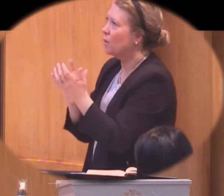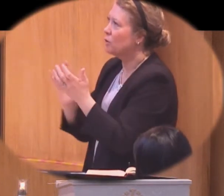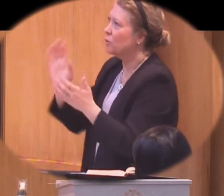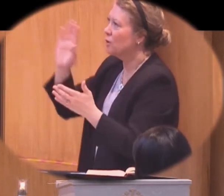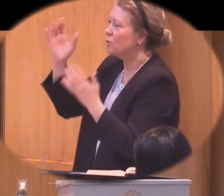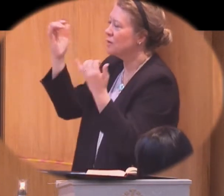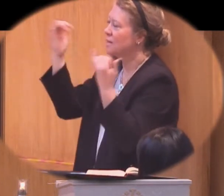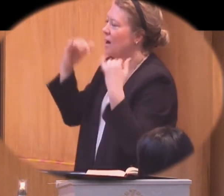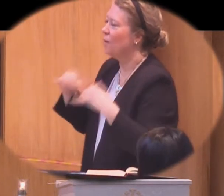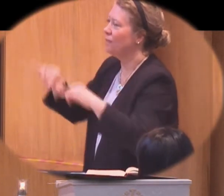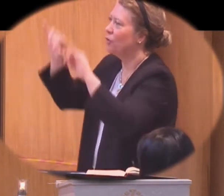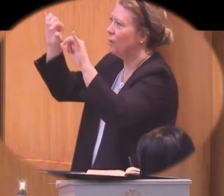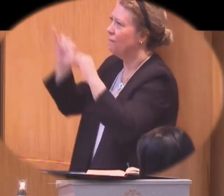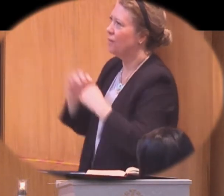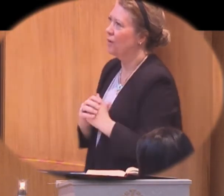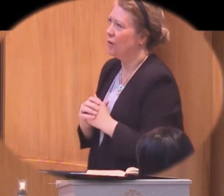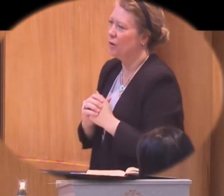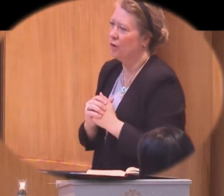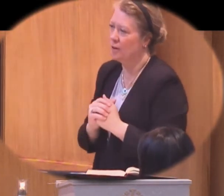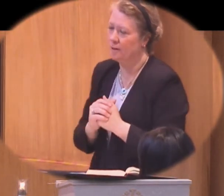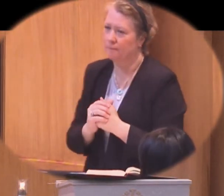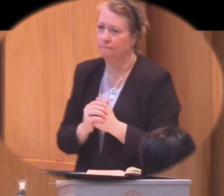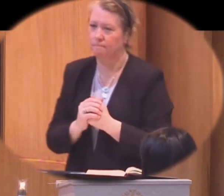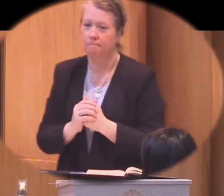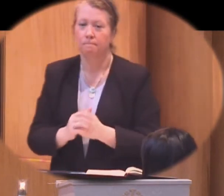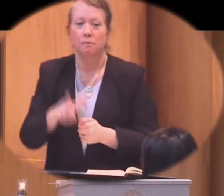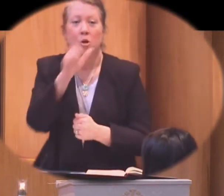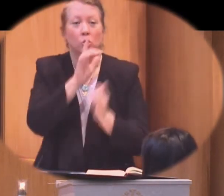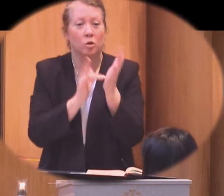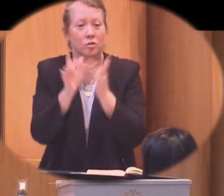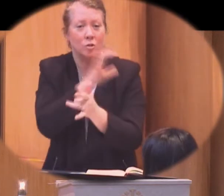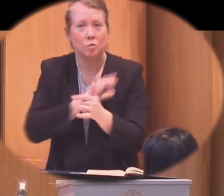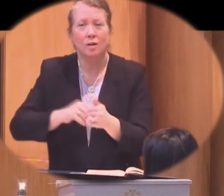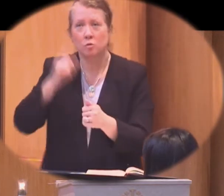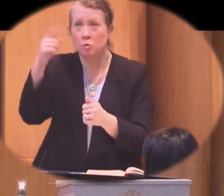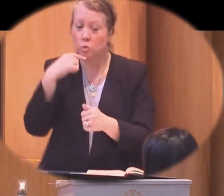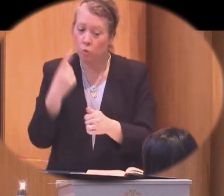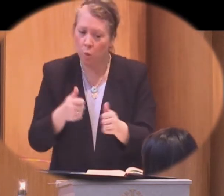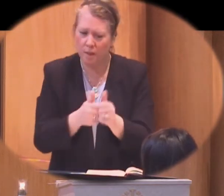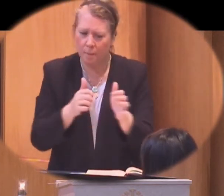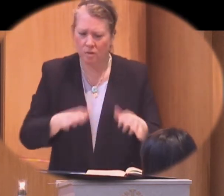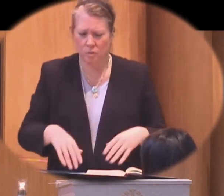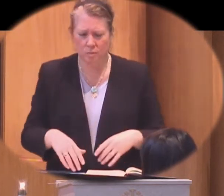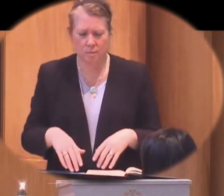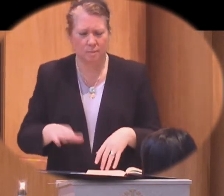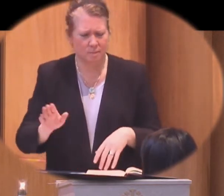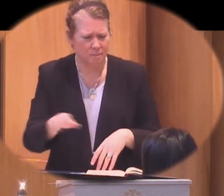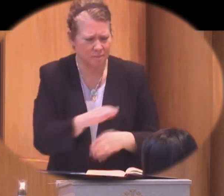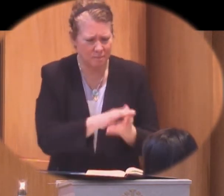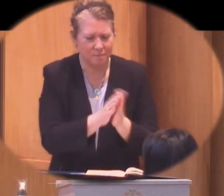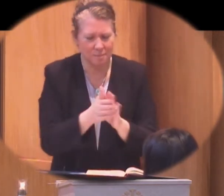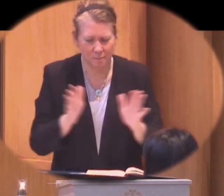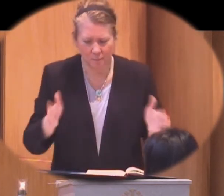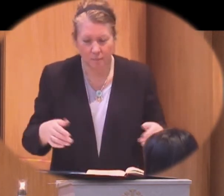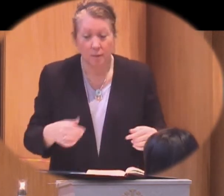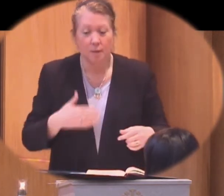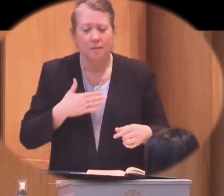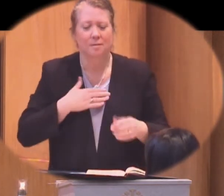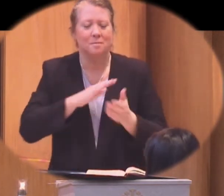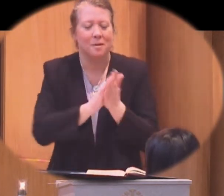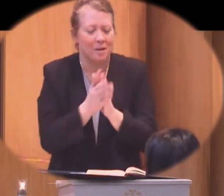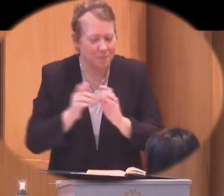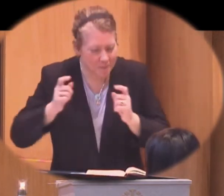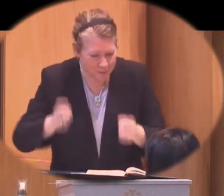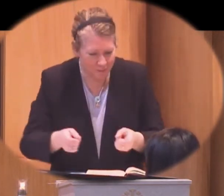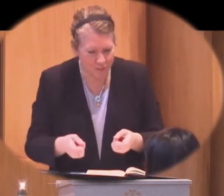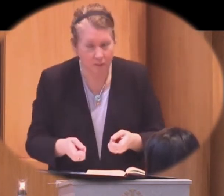are yours, now and forever. Lord Jesus Christ, who said to your apostles, "Peace I leave you, my peace I give